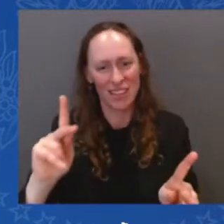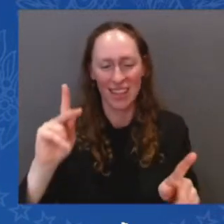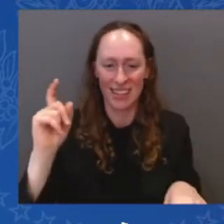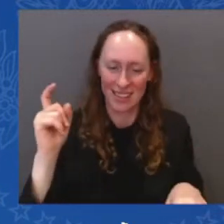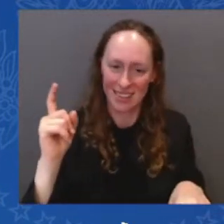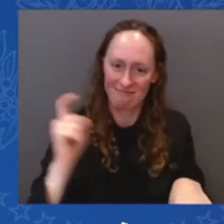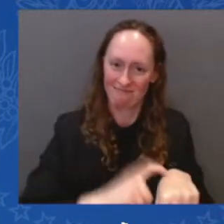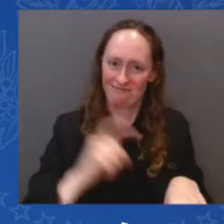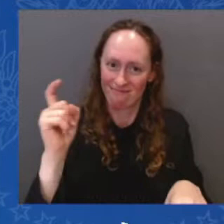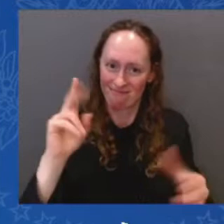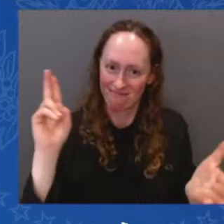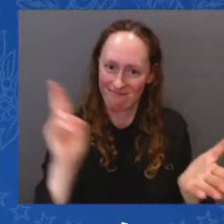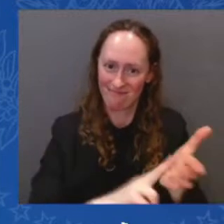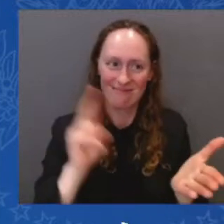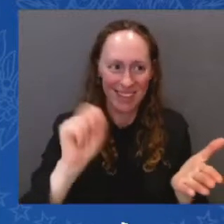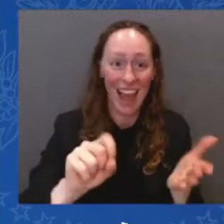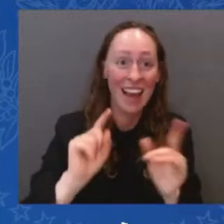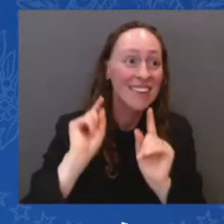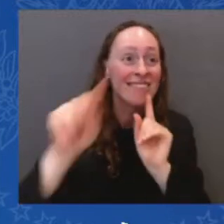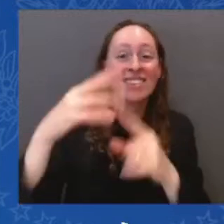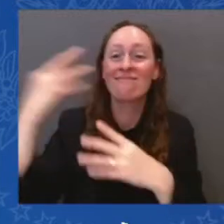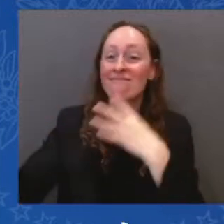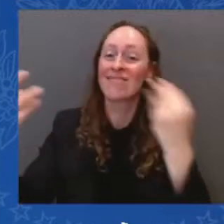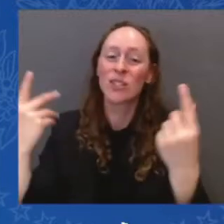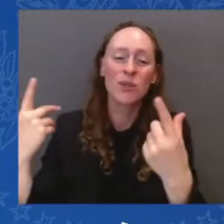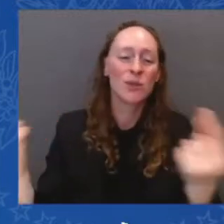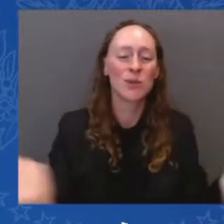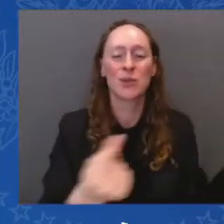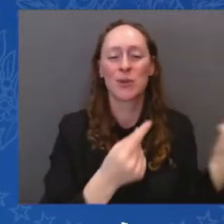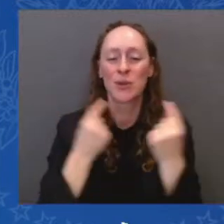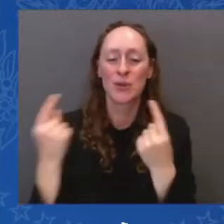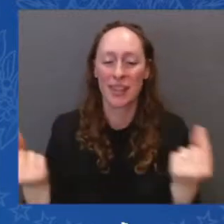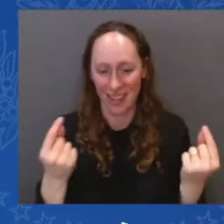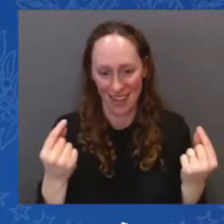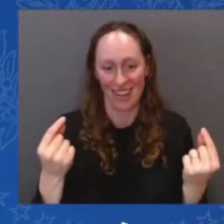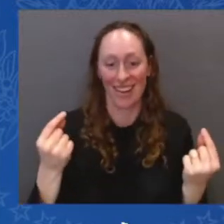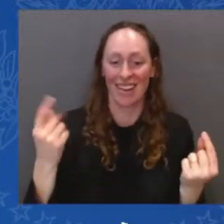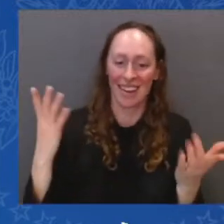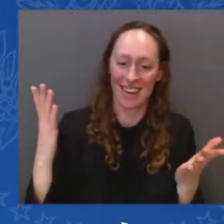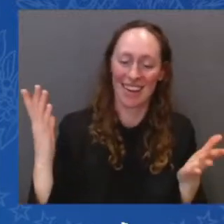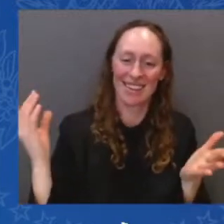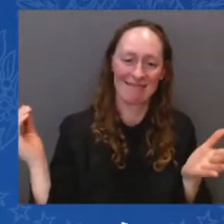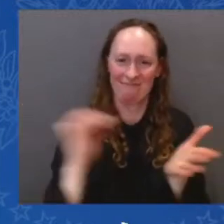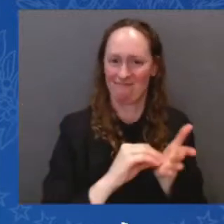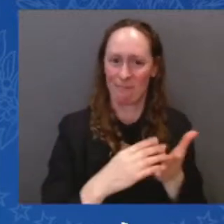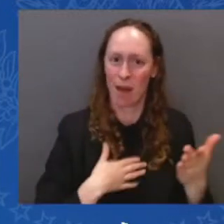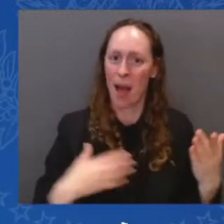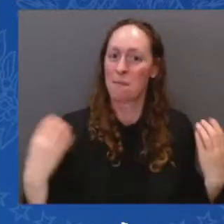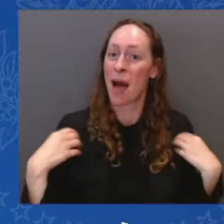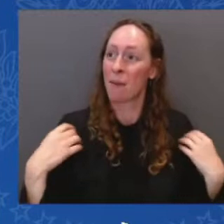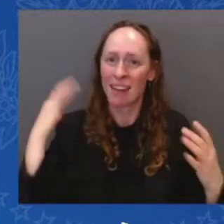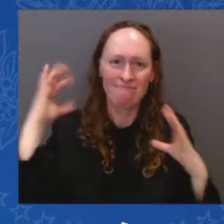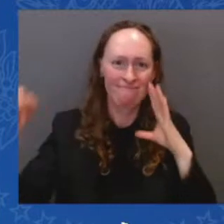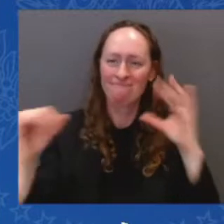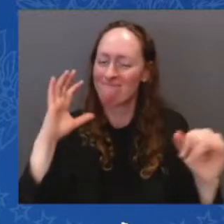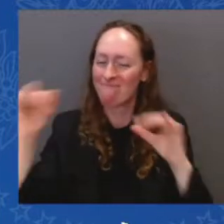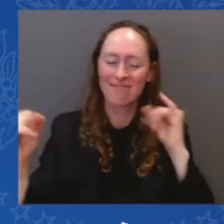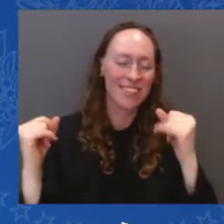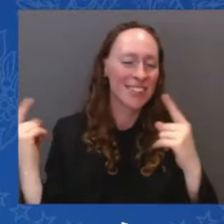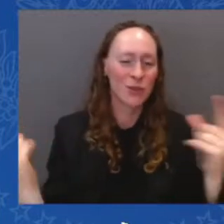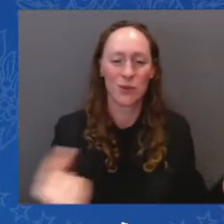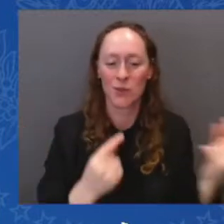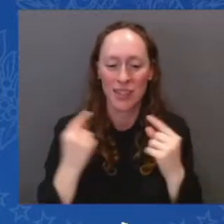me to report for duty. The three of you never raised your right hand to take an oath, but I know